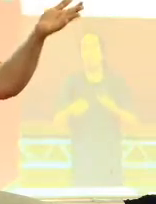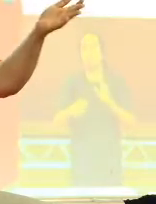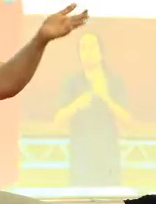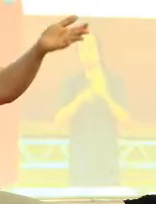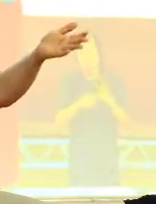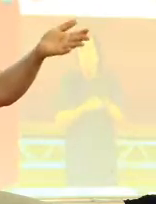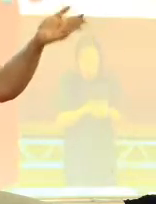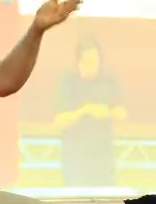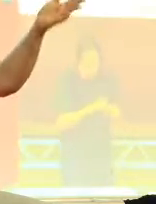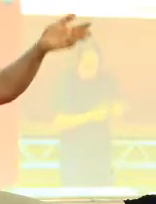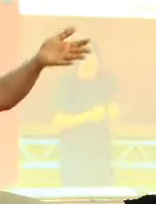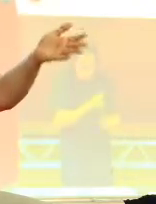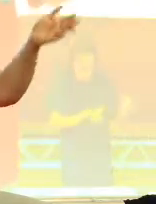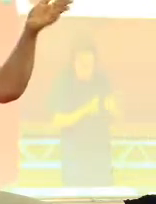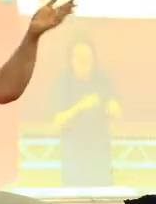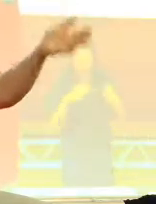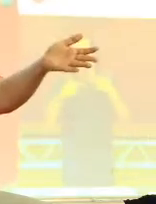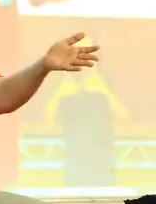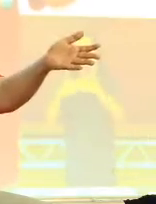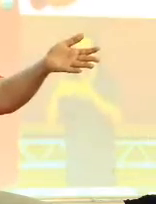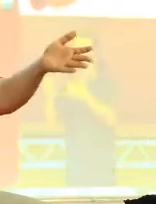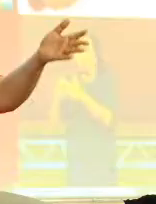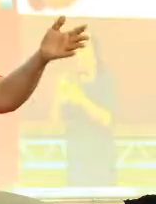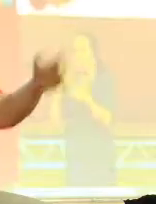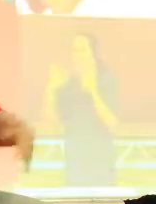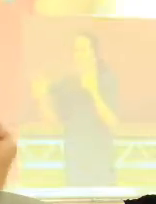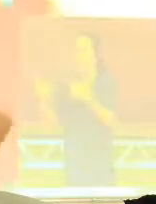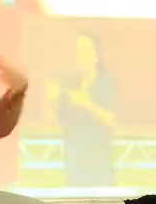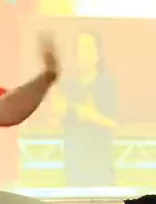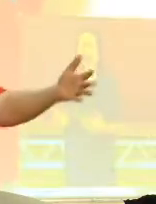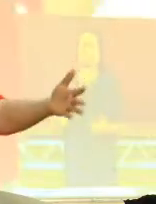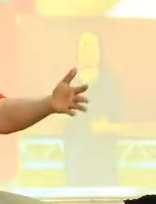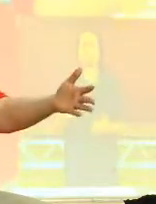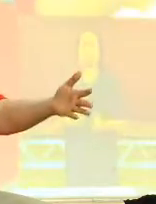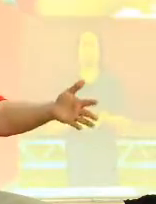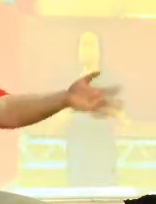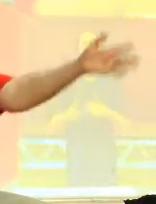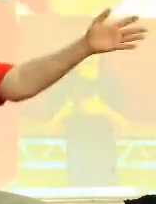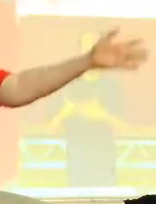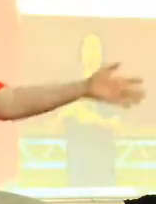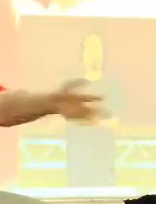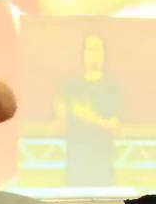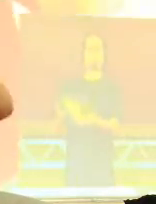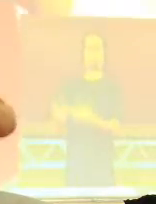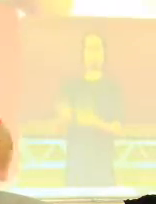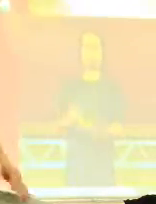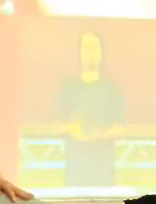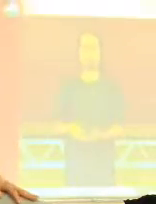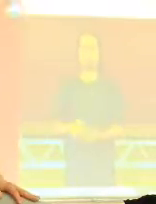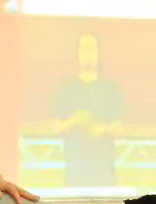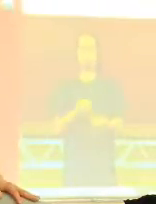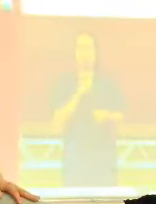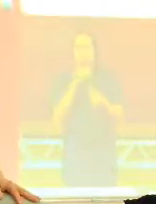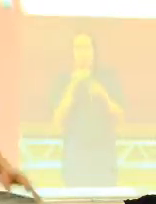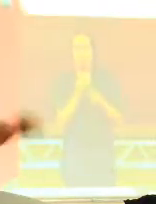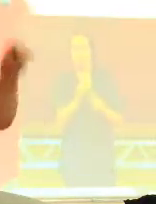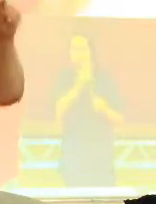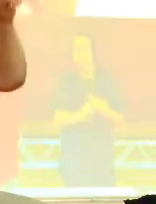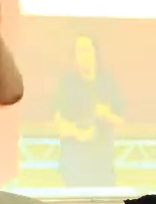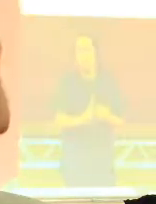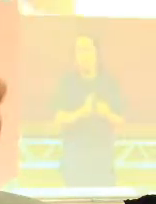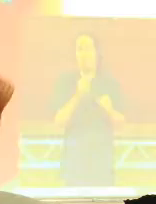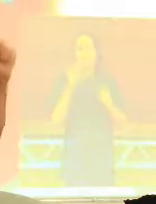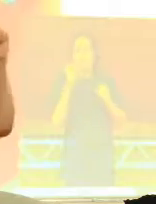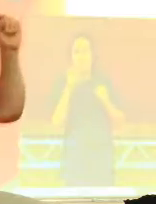what tools and languages you teach them in, if they become any good at it, they can do it in anything. Okay, so you